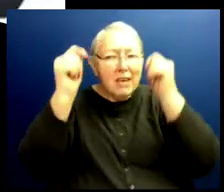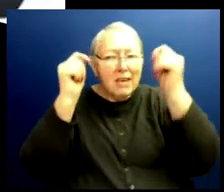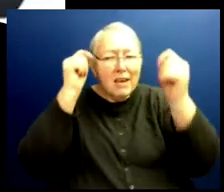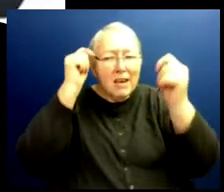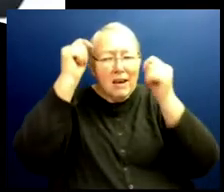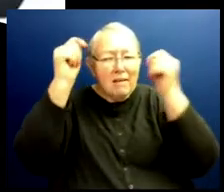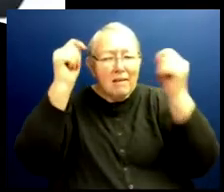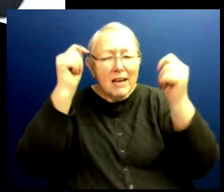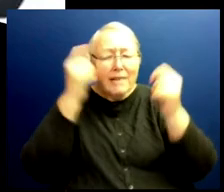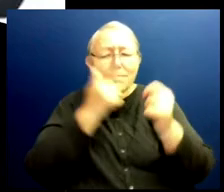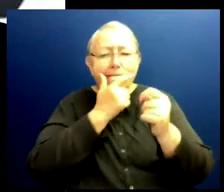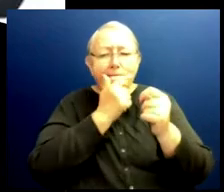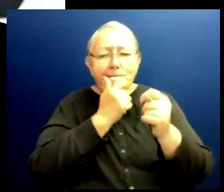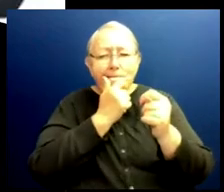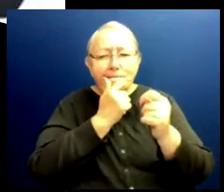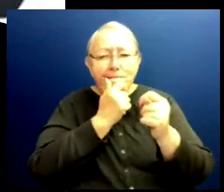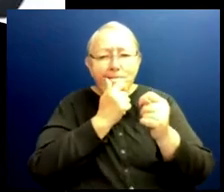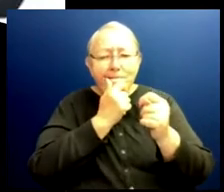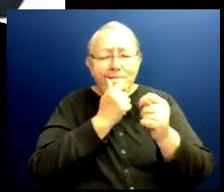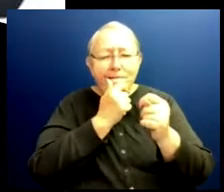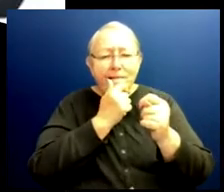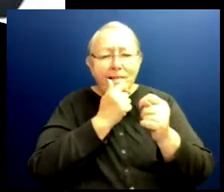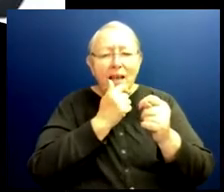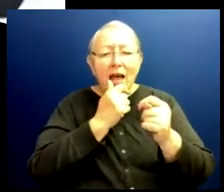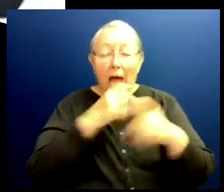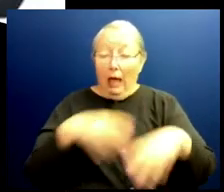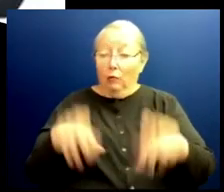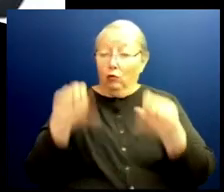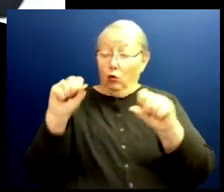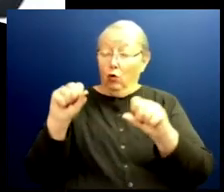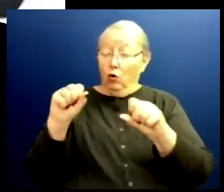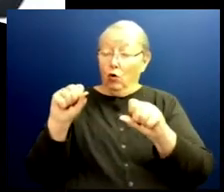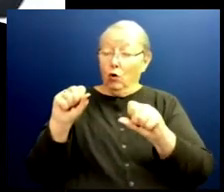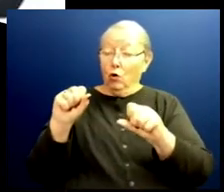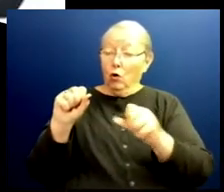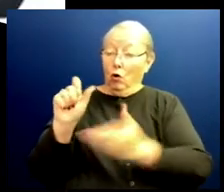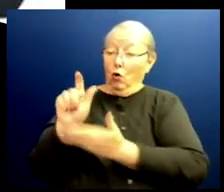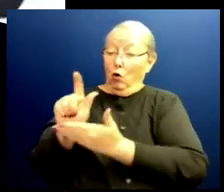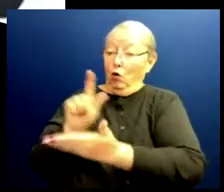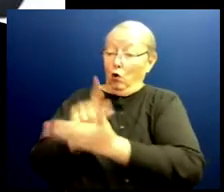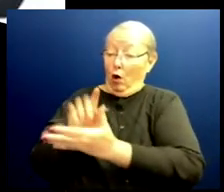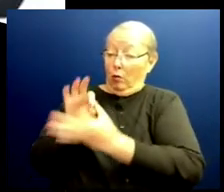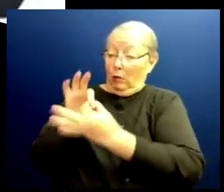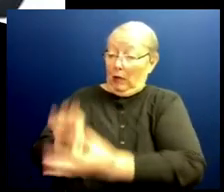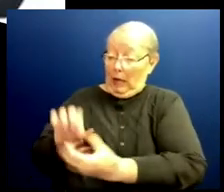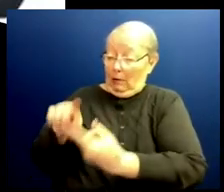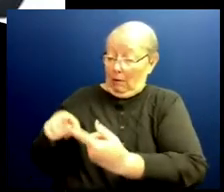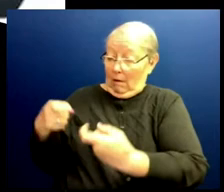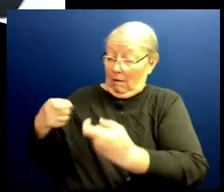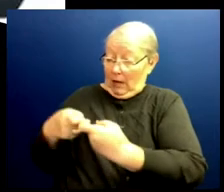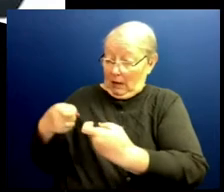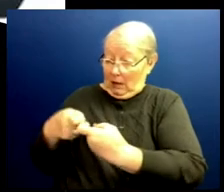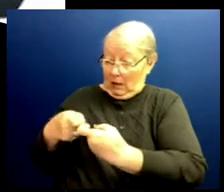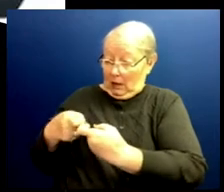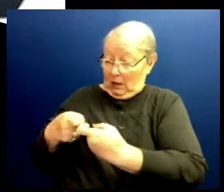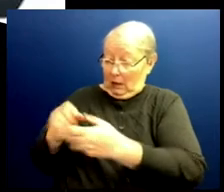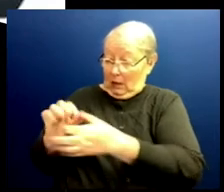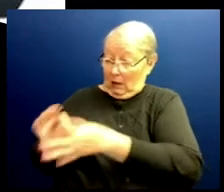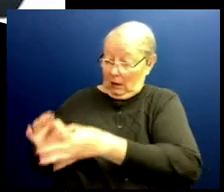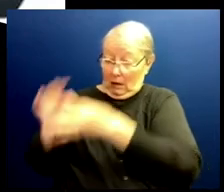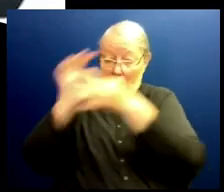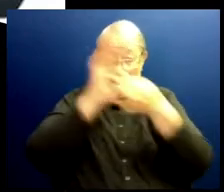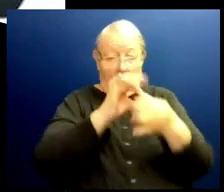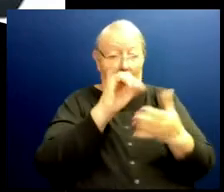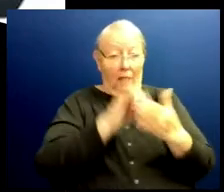took known physical laws and applied them to this hot homogeneous universe to